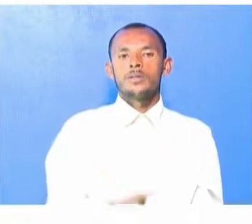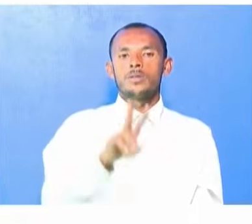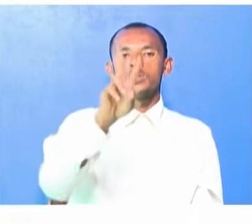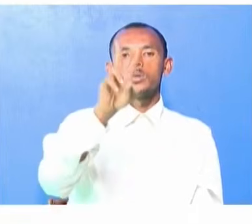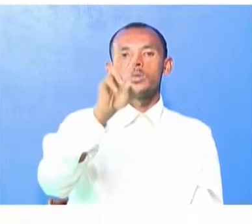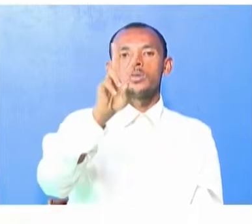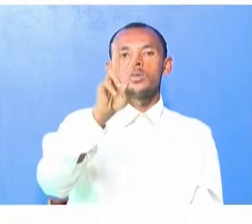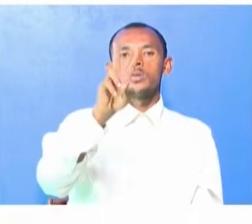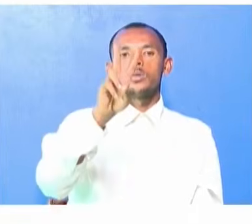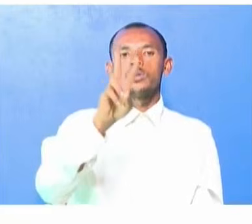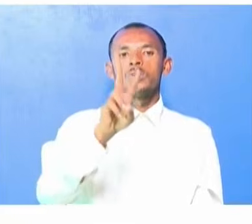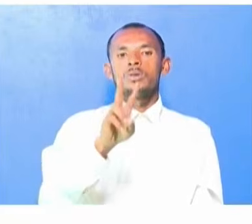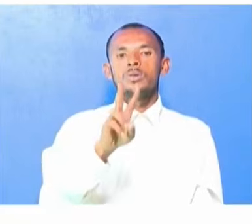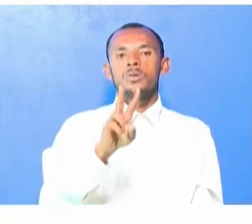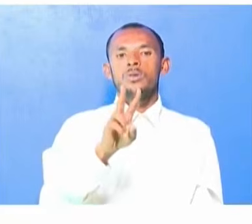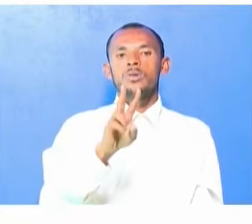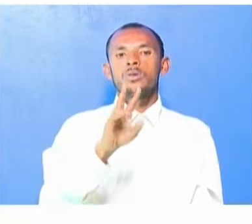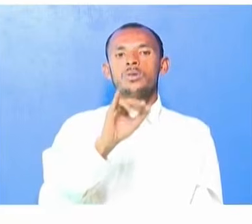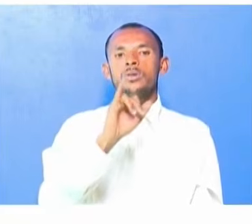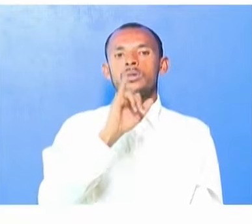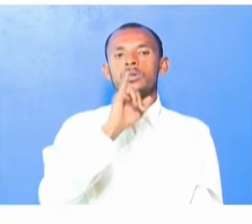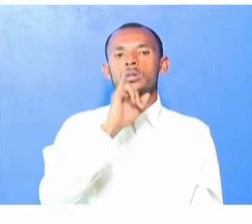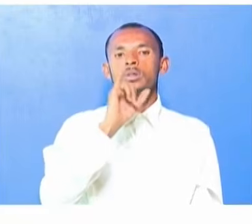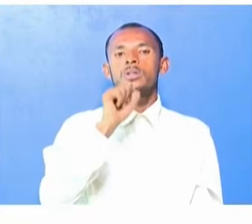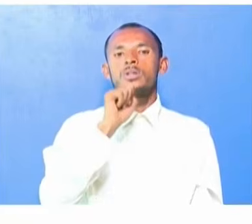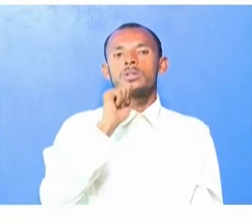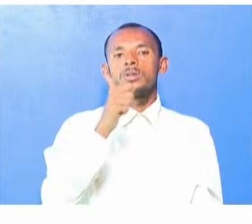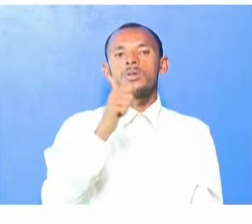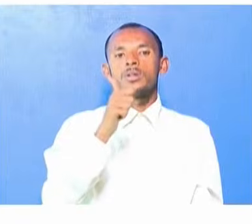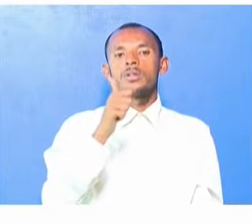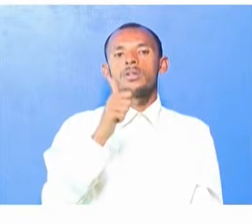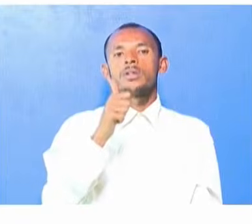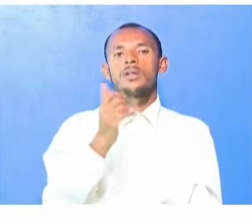2 is not an element of Z.